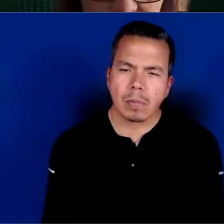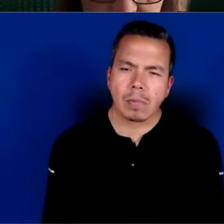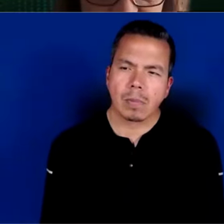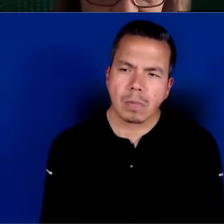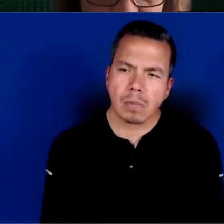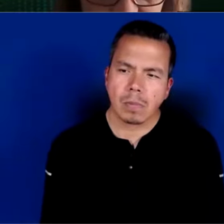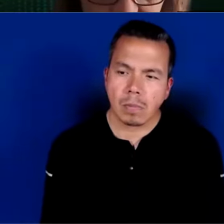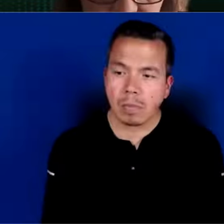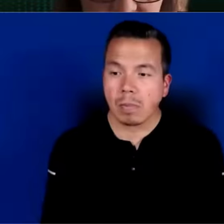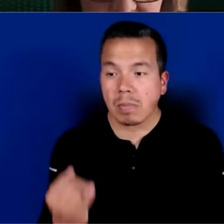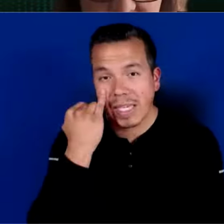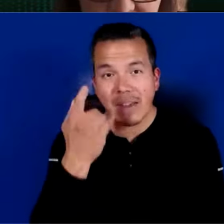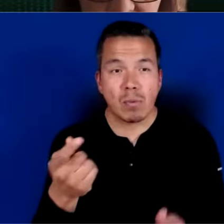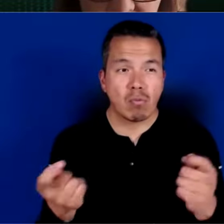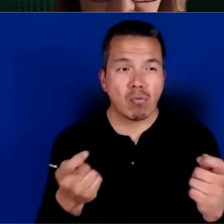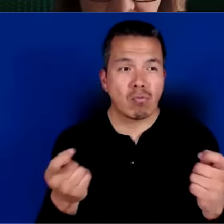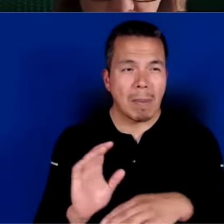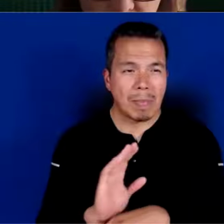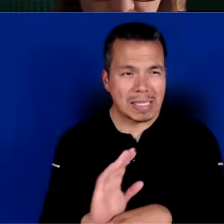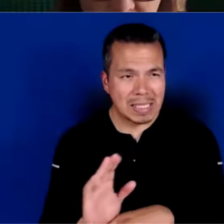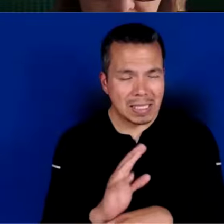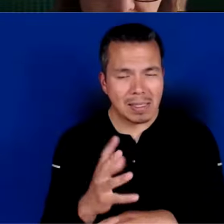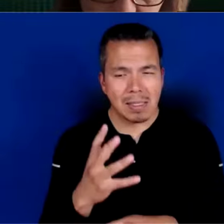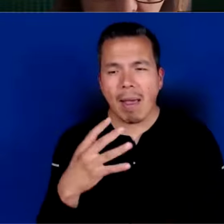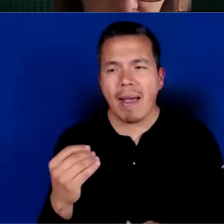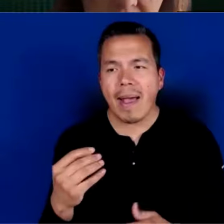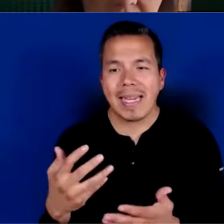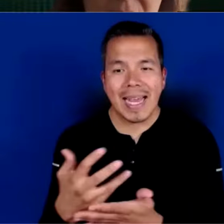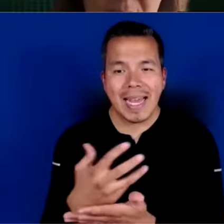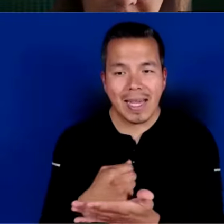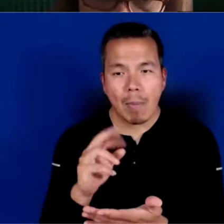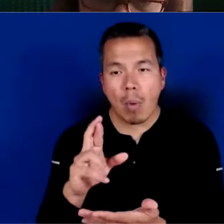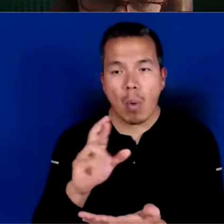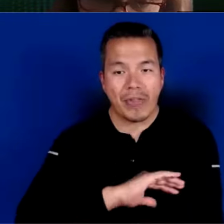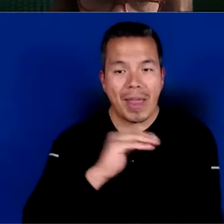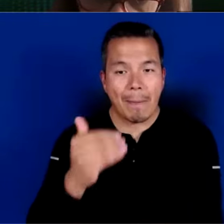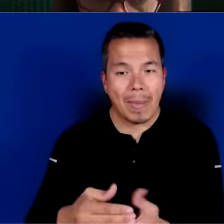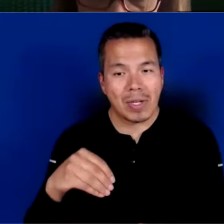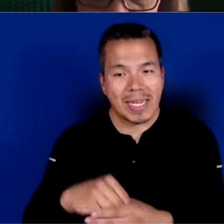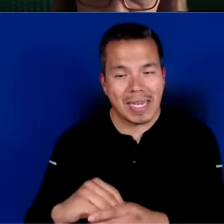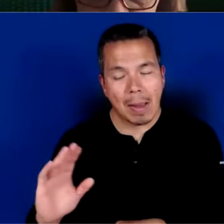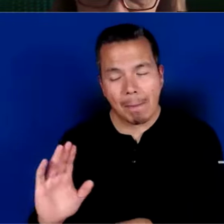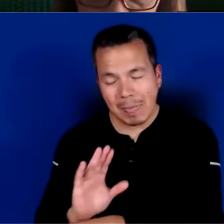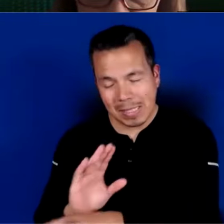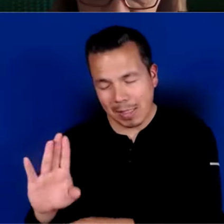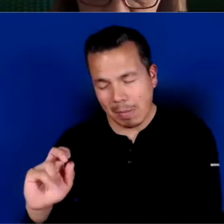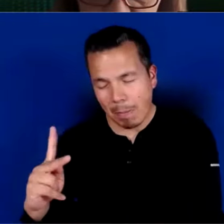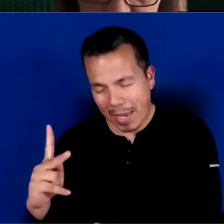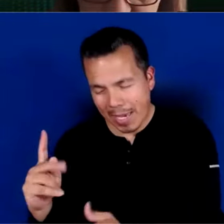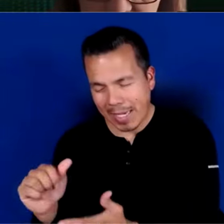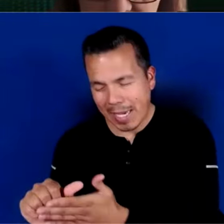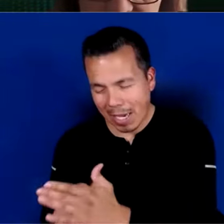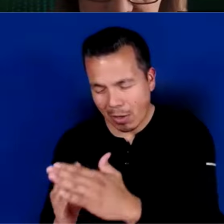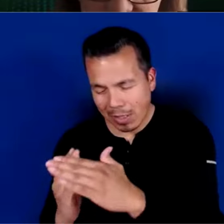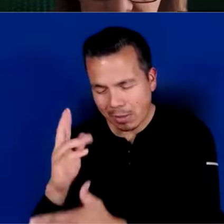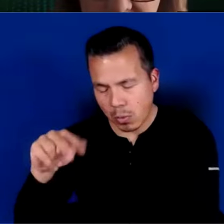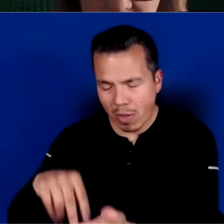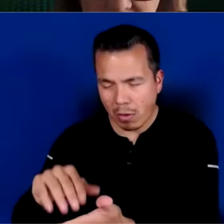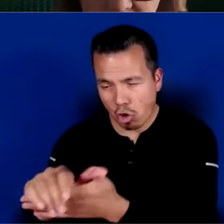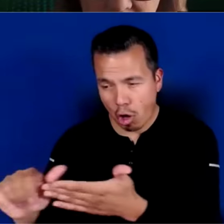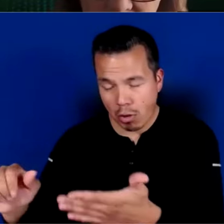If you are running a business and the income or the amount in the business bank account exceeds $2,000,